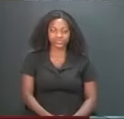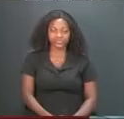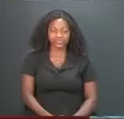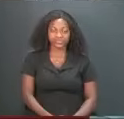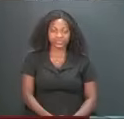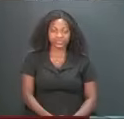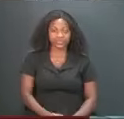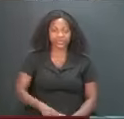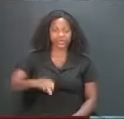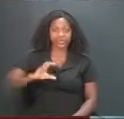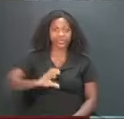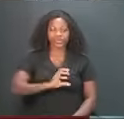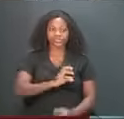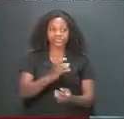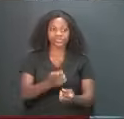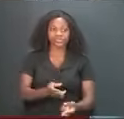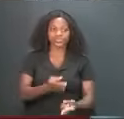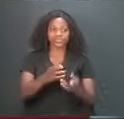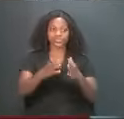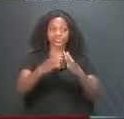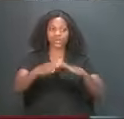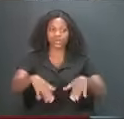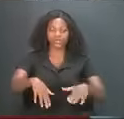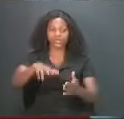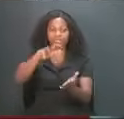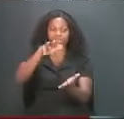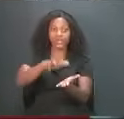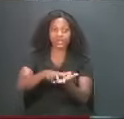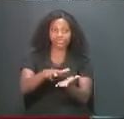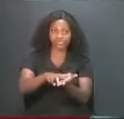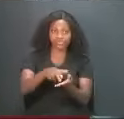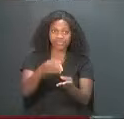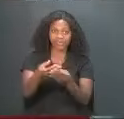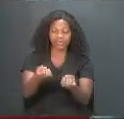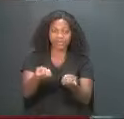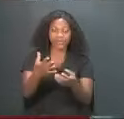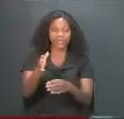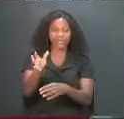recommends that this Honorable House approve an allocation of